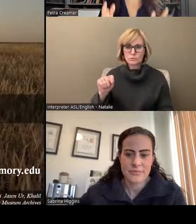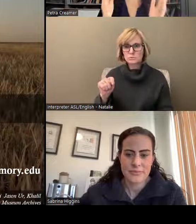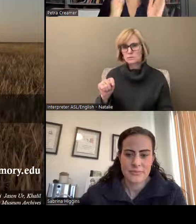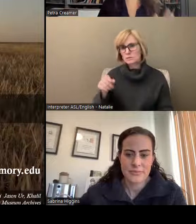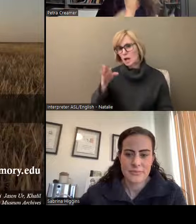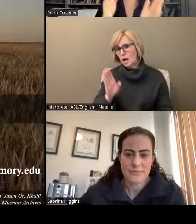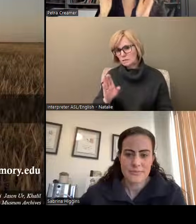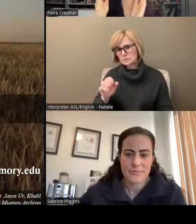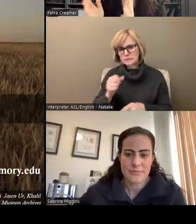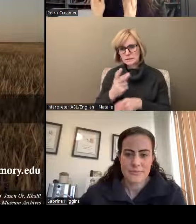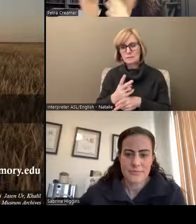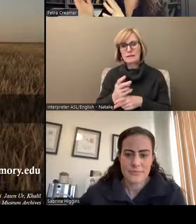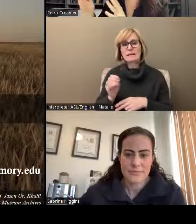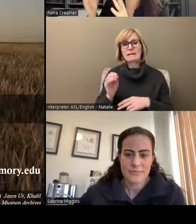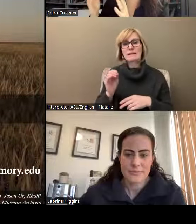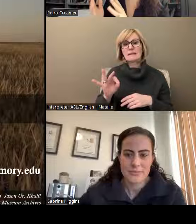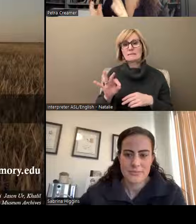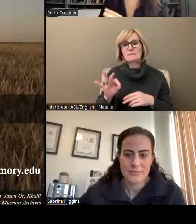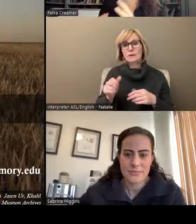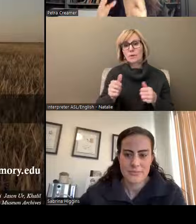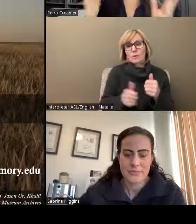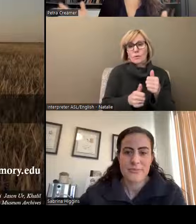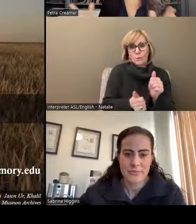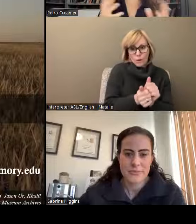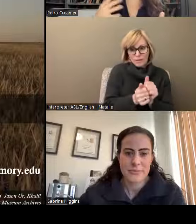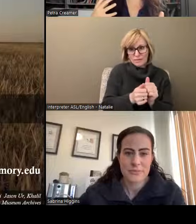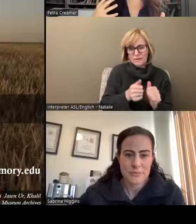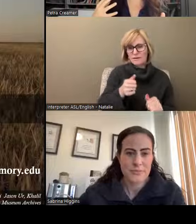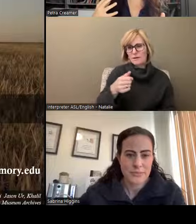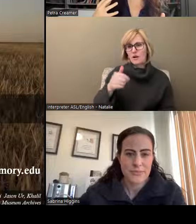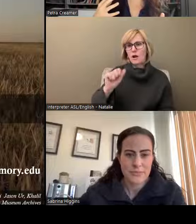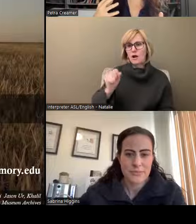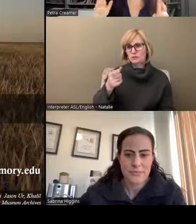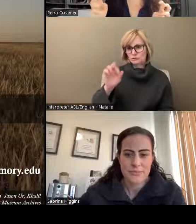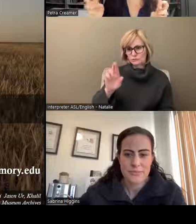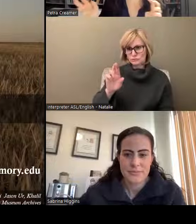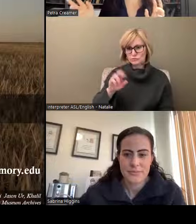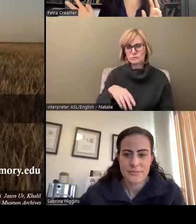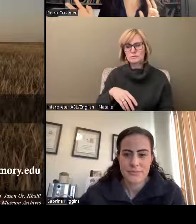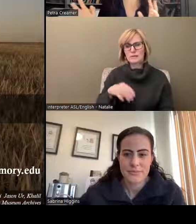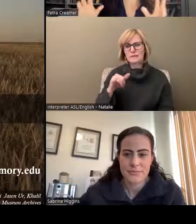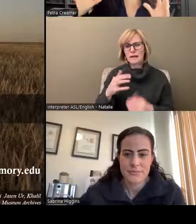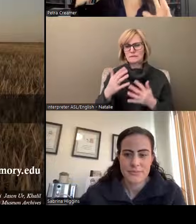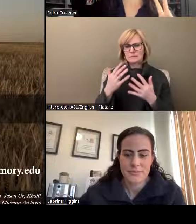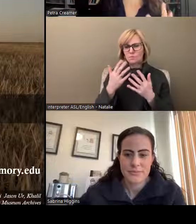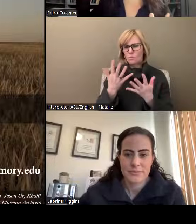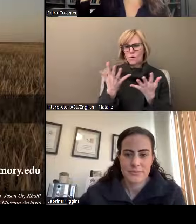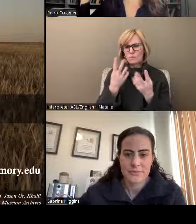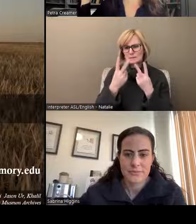gods, as long as they're alongside the god Ashur. So that's pretty much the assimilation that we see, is